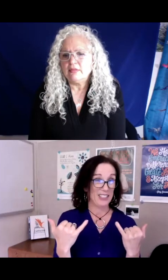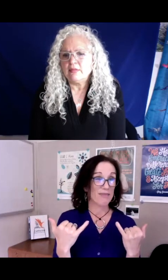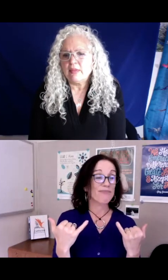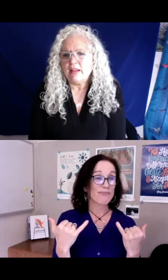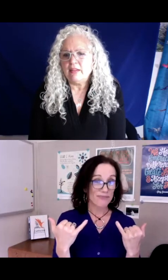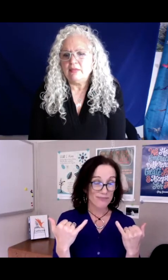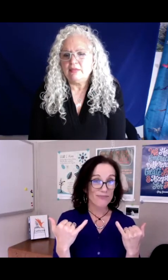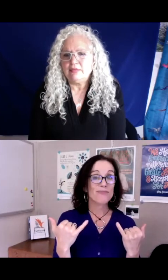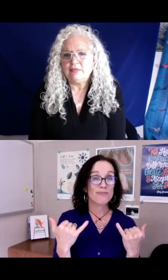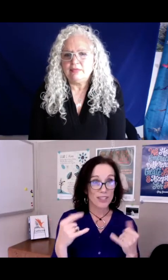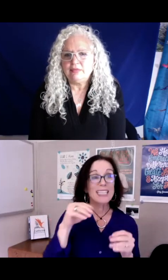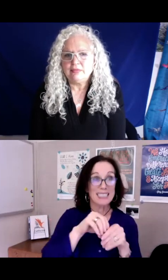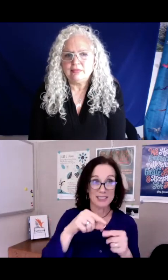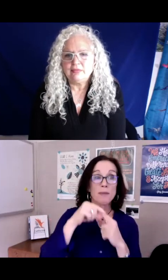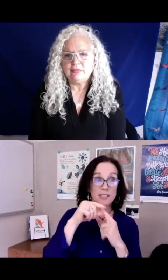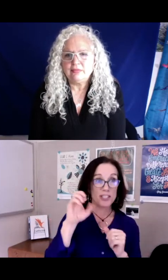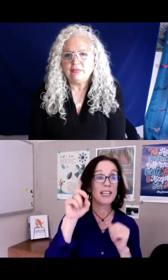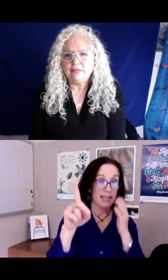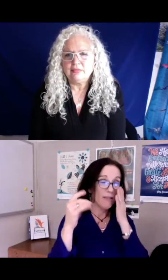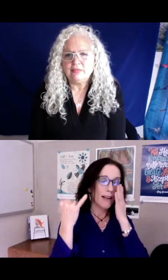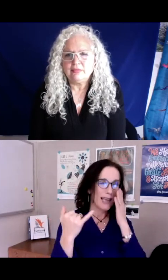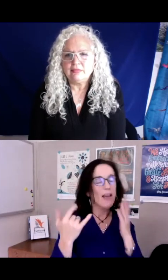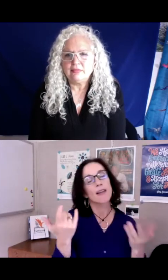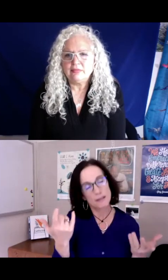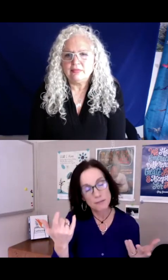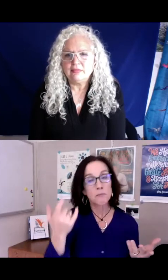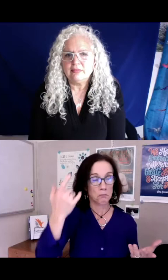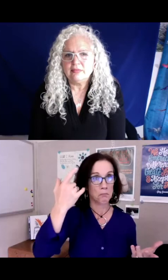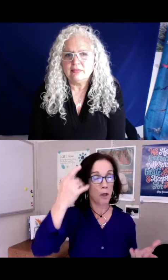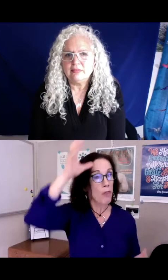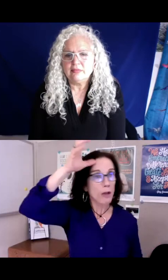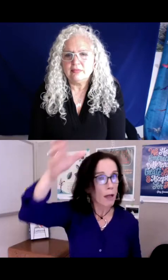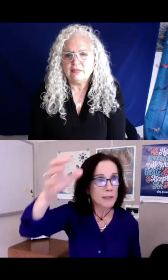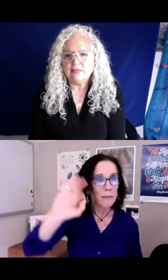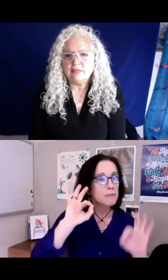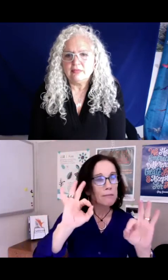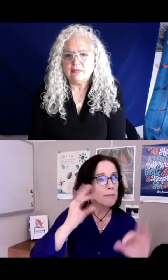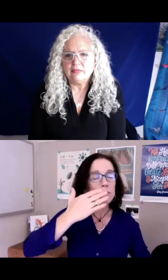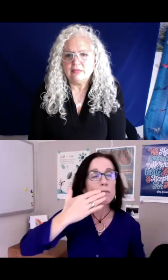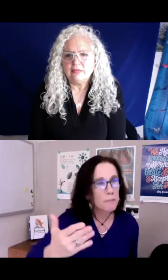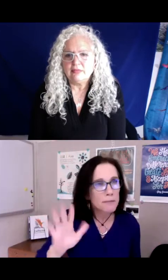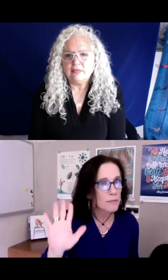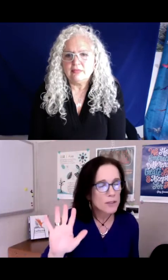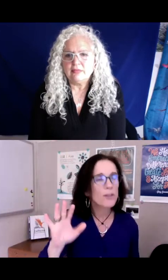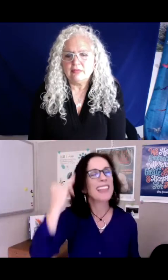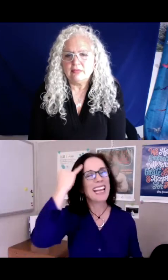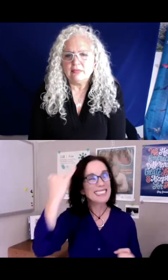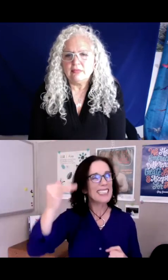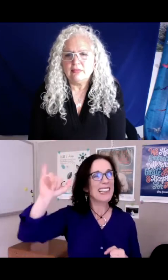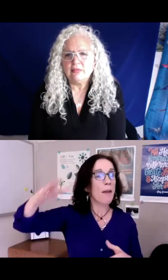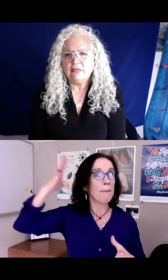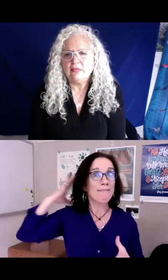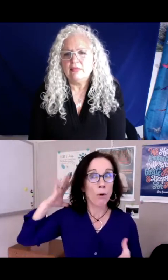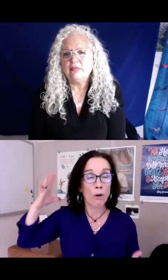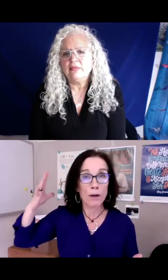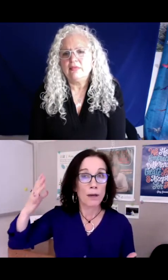inclusion, that's a really hot term right now, right? In special education. And the concept is good. The concept